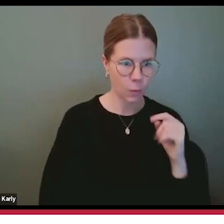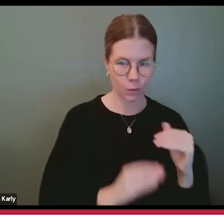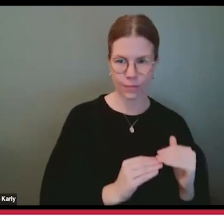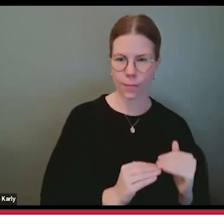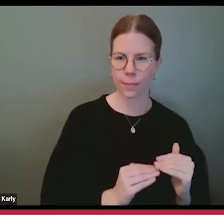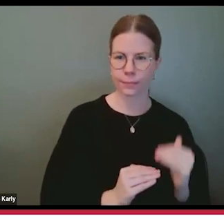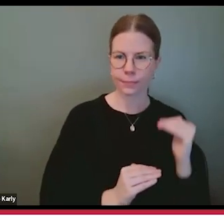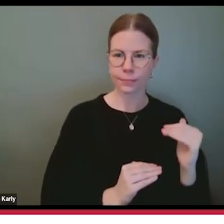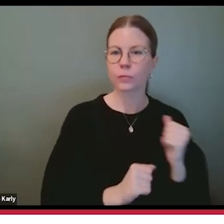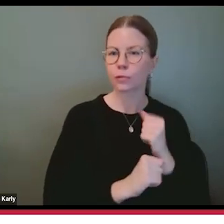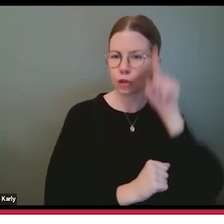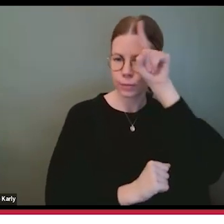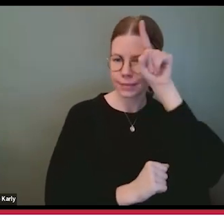60s.